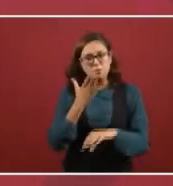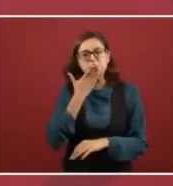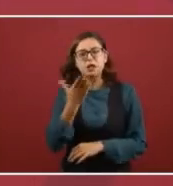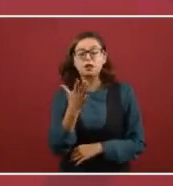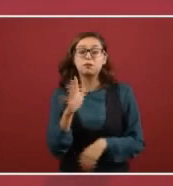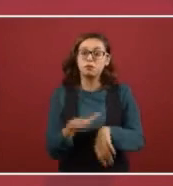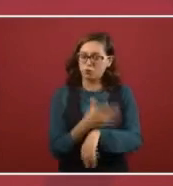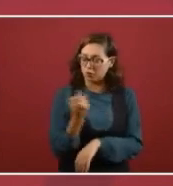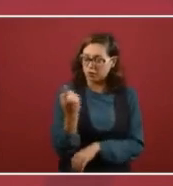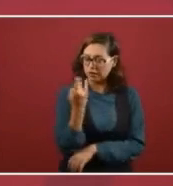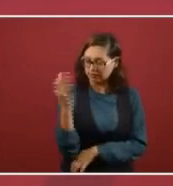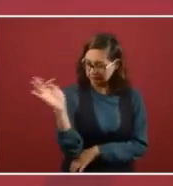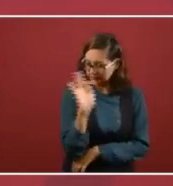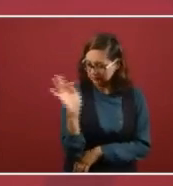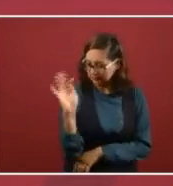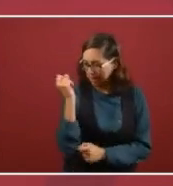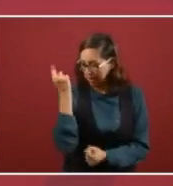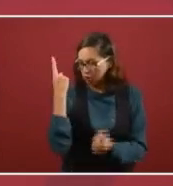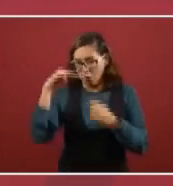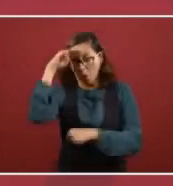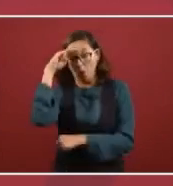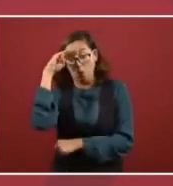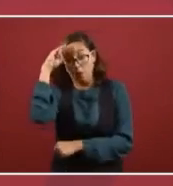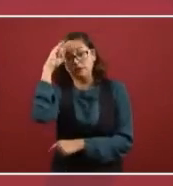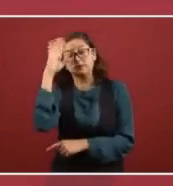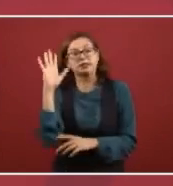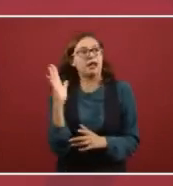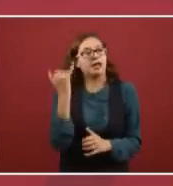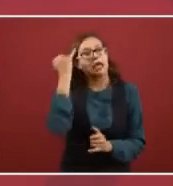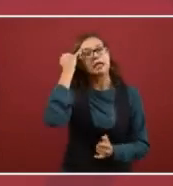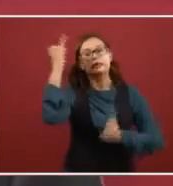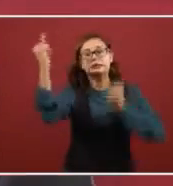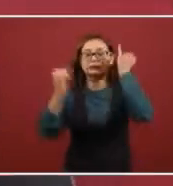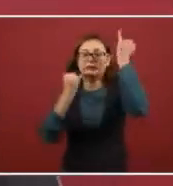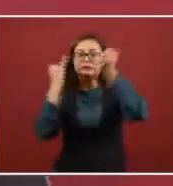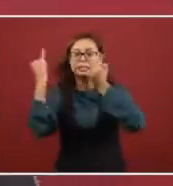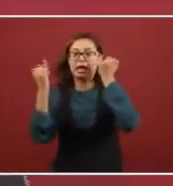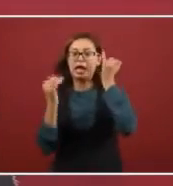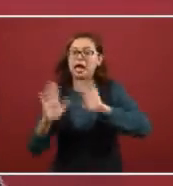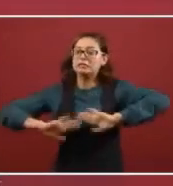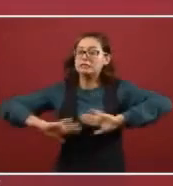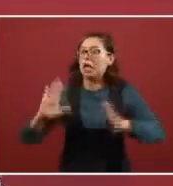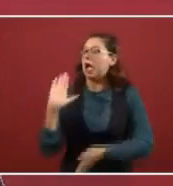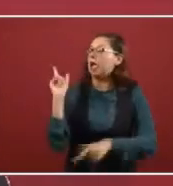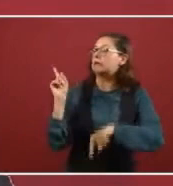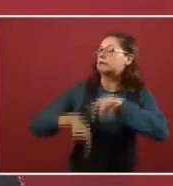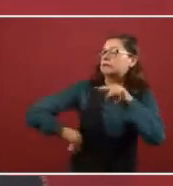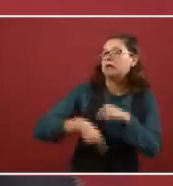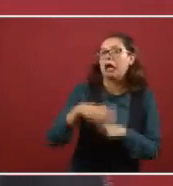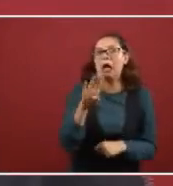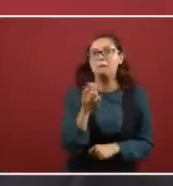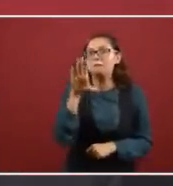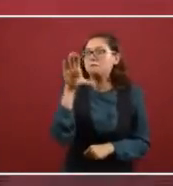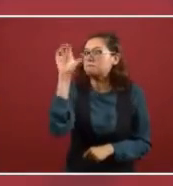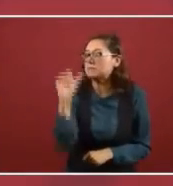algunos son capaces de decir, se terminan las becas. So someone might say that the